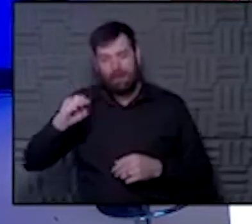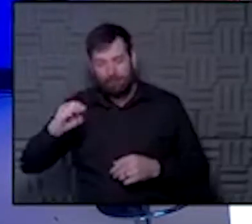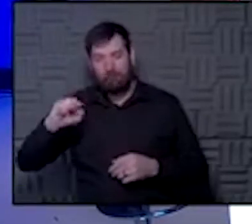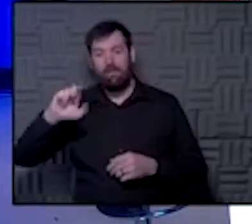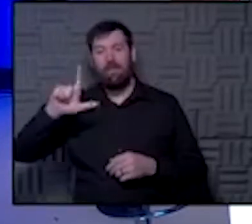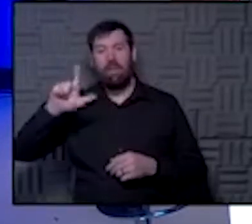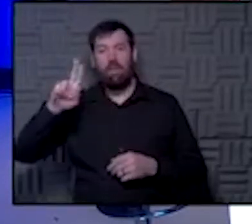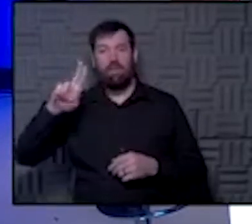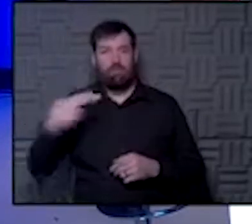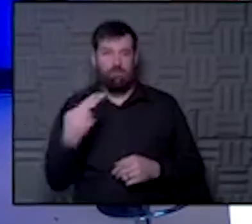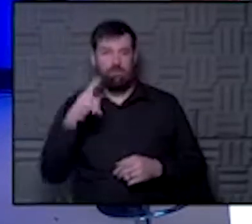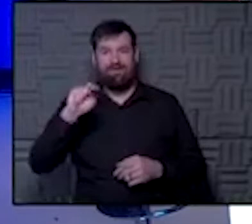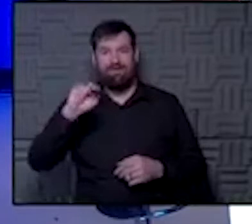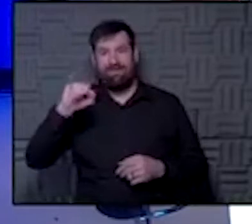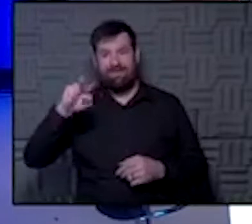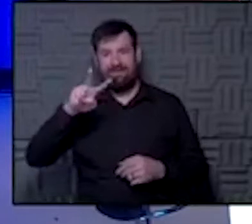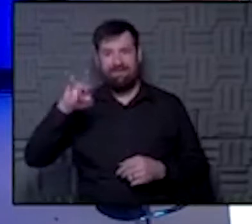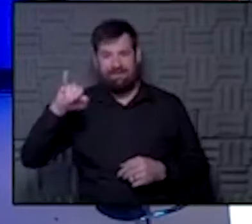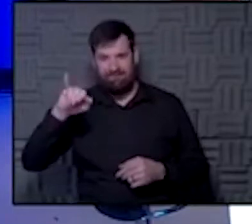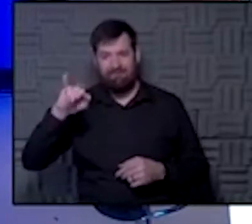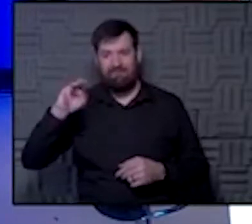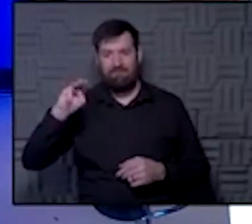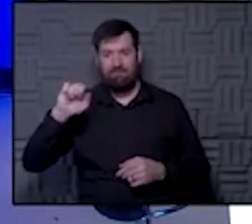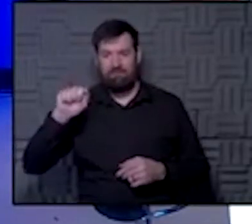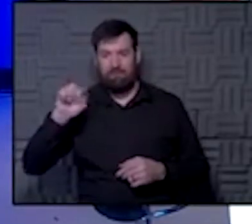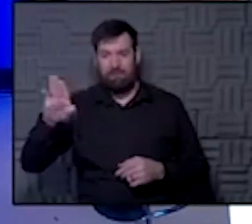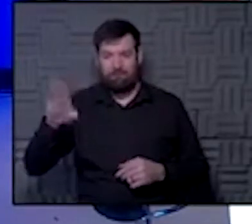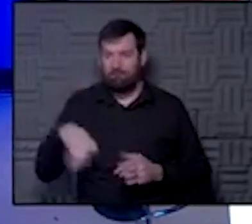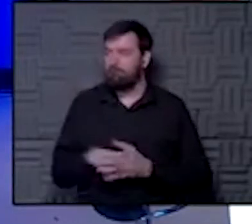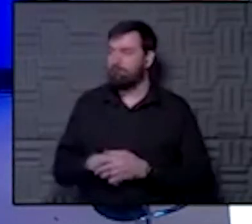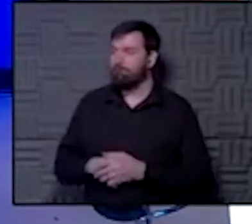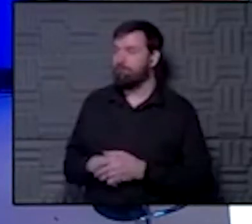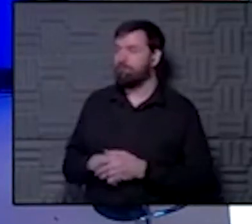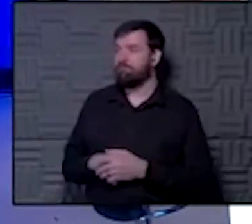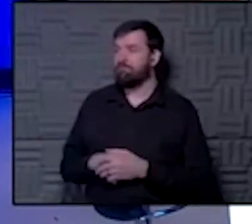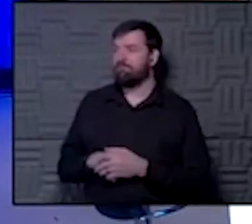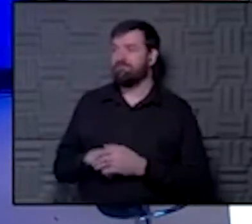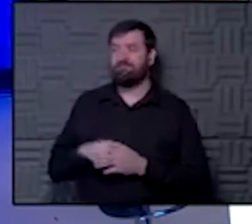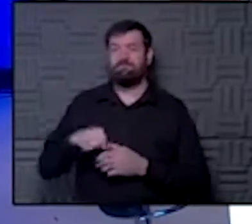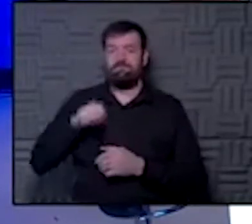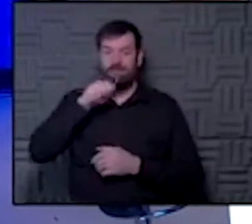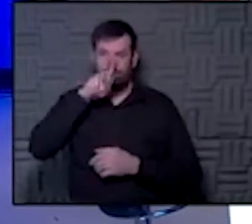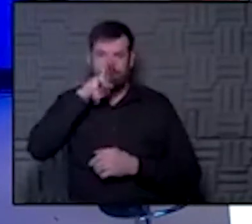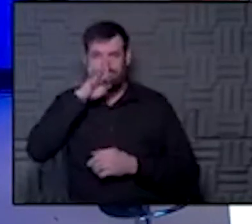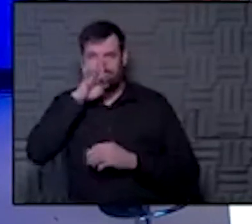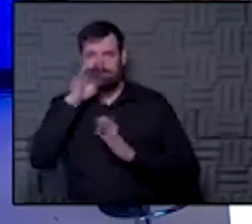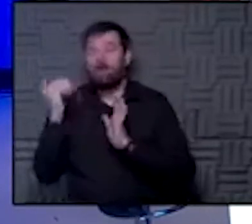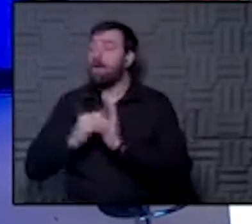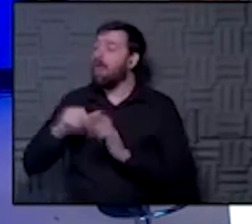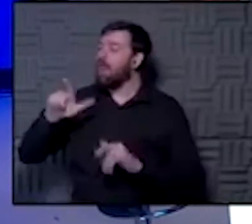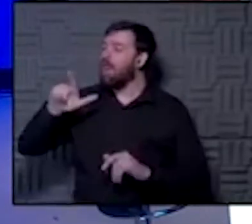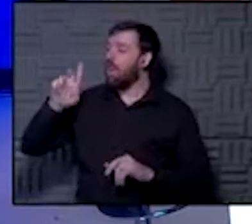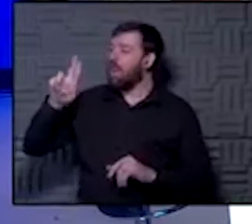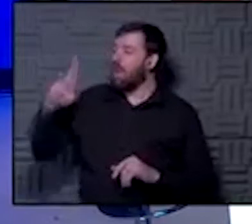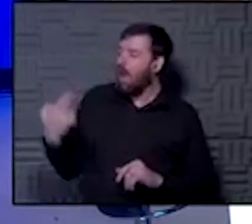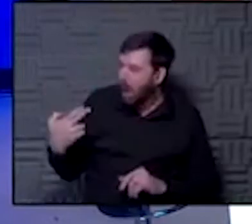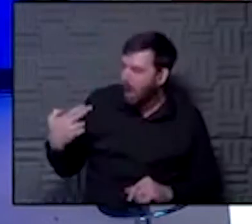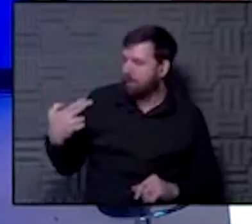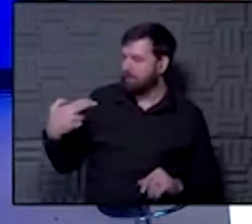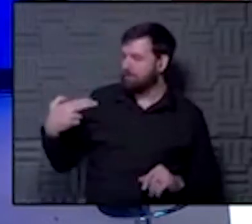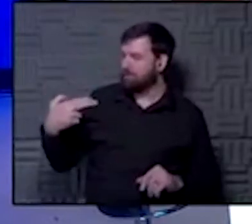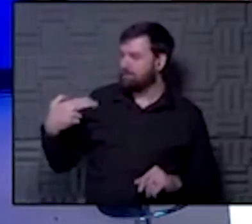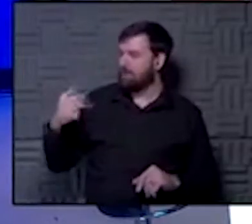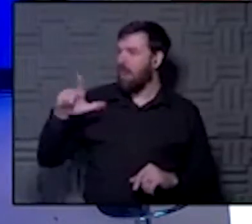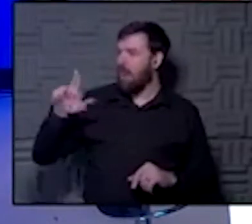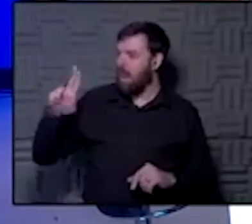bamlanivimab. Okay, so not Lou, but we're told it's bamlanivimab. Bamlu. No, la. Bamlanivimab.